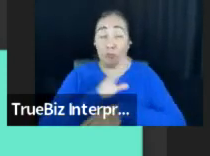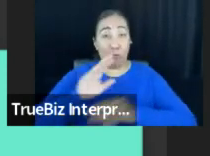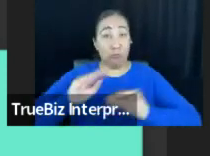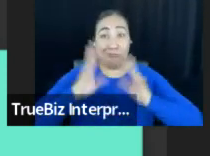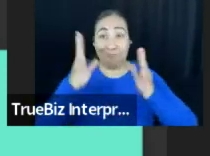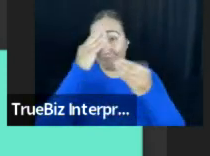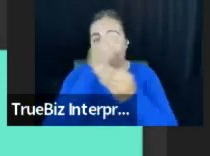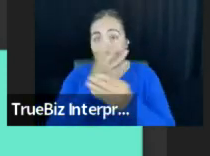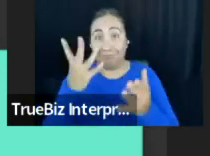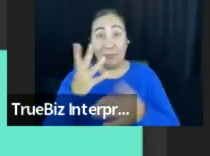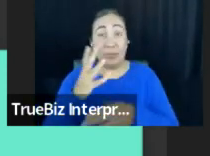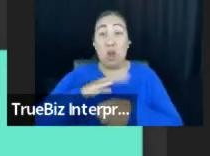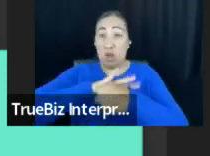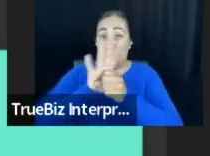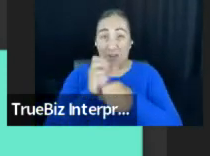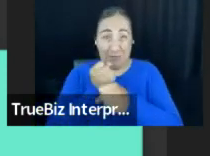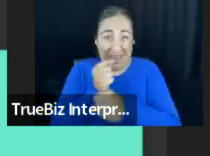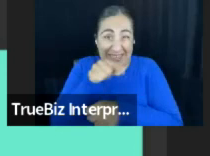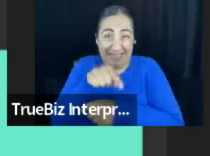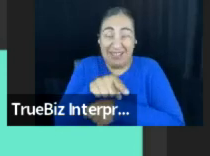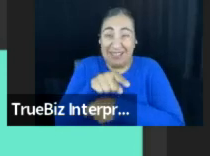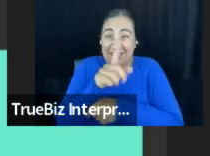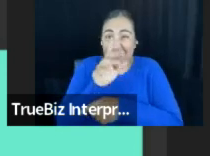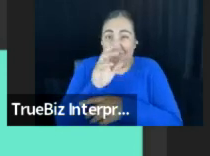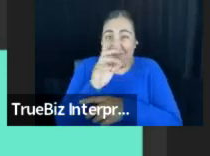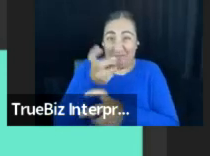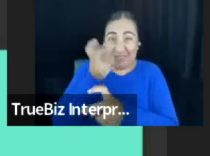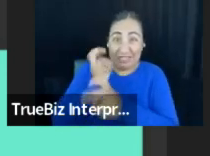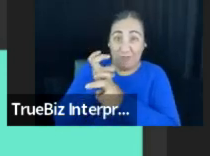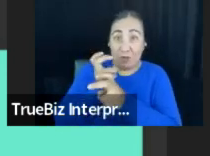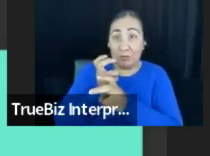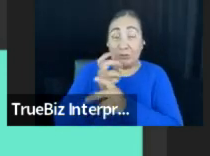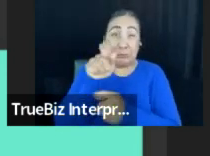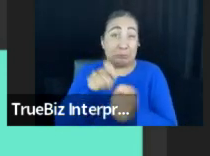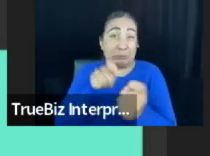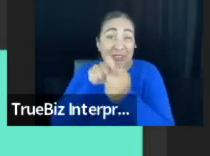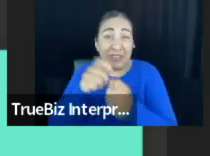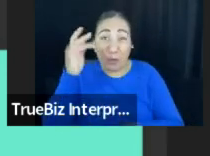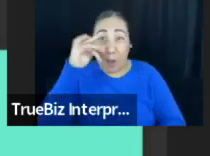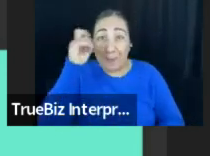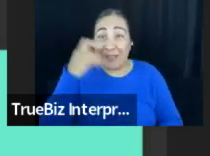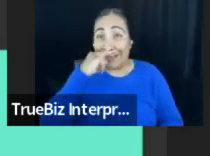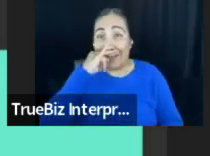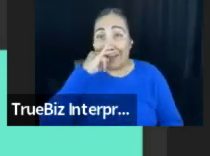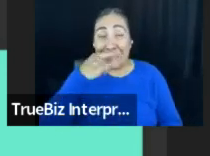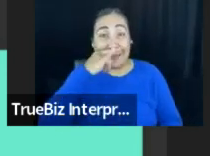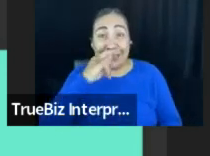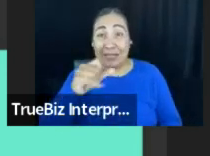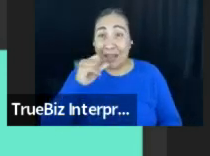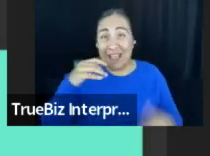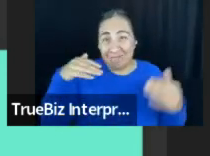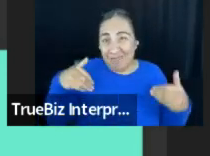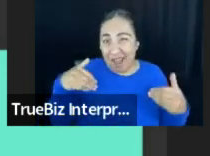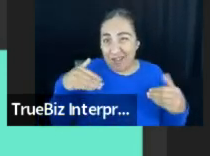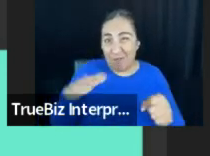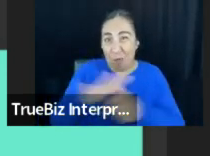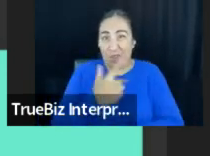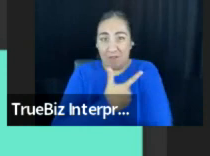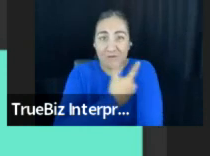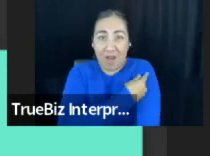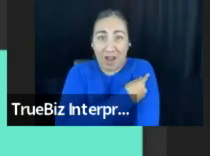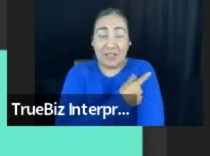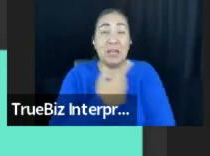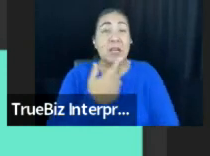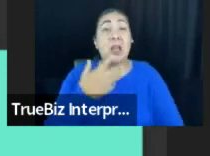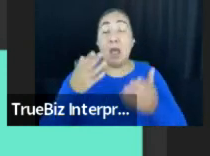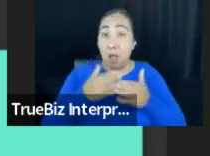difficult, particularly because of kids, because kids are not quite yet fully vaccinated. The public is, we are struggling with